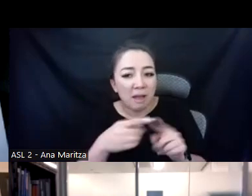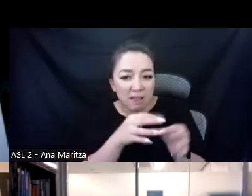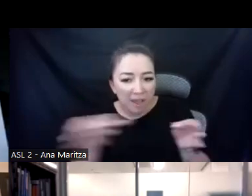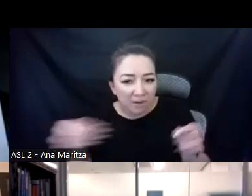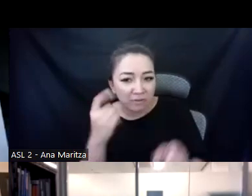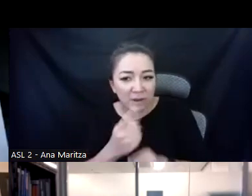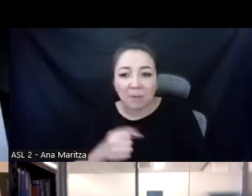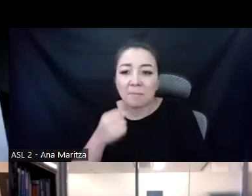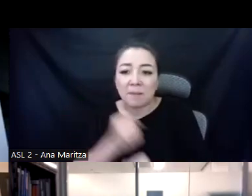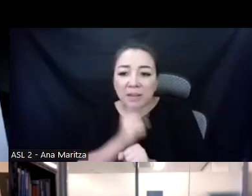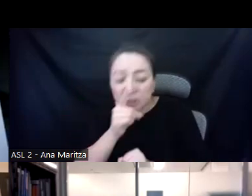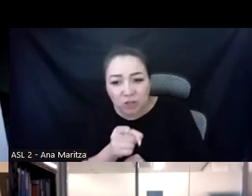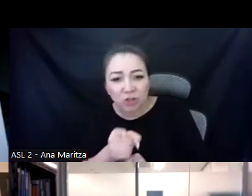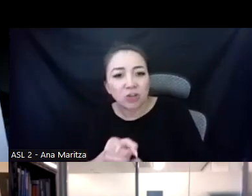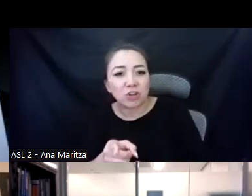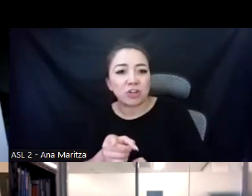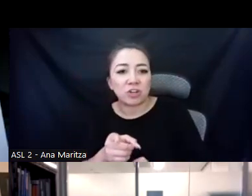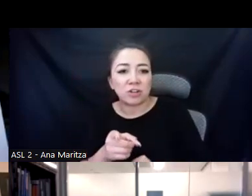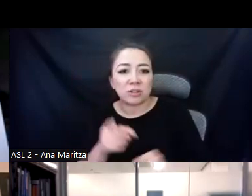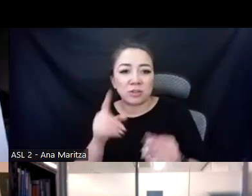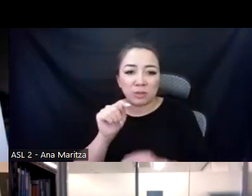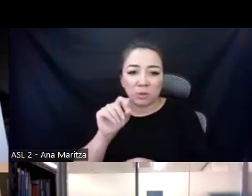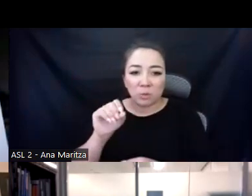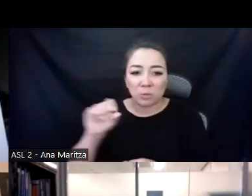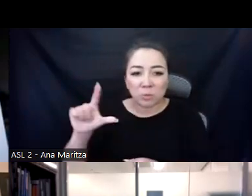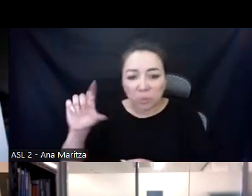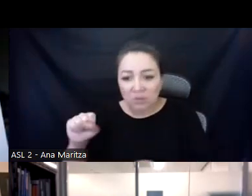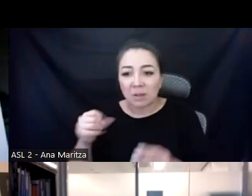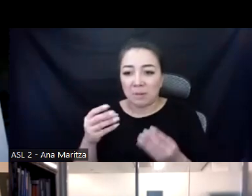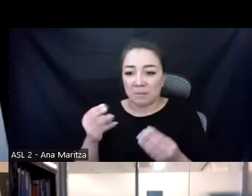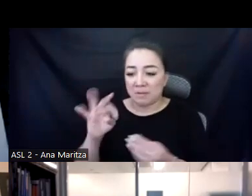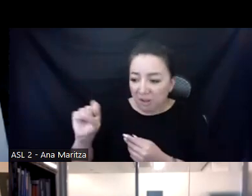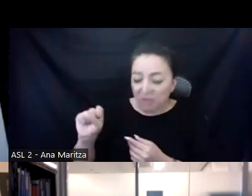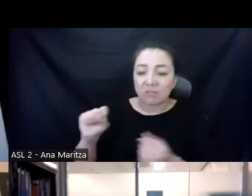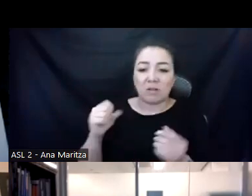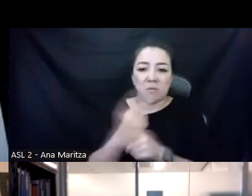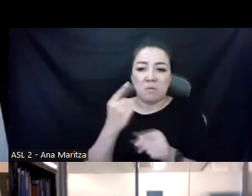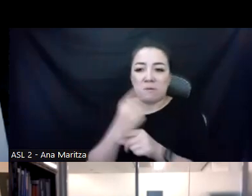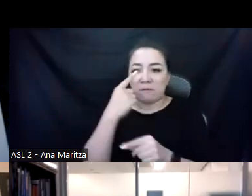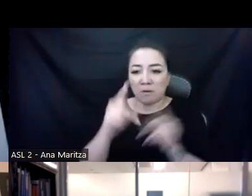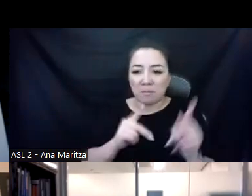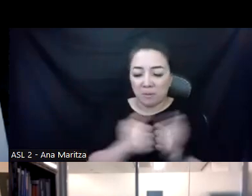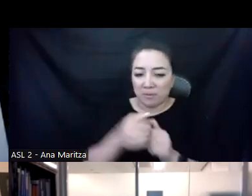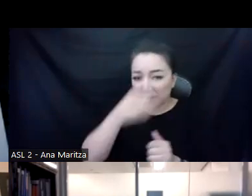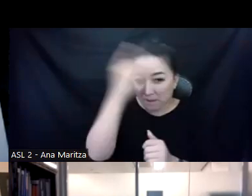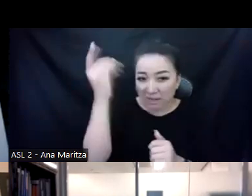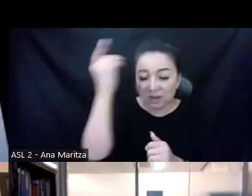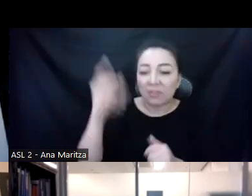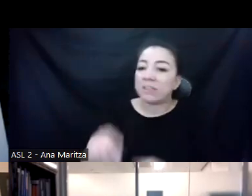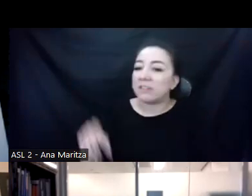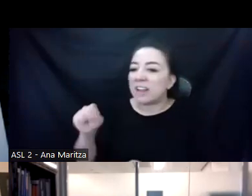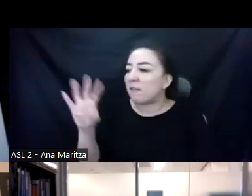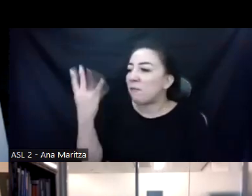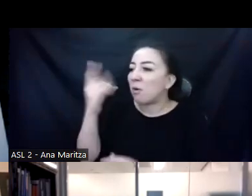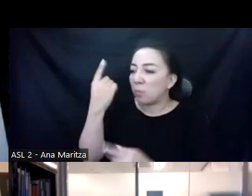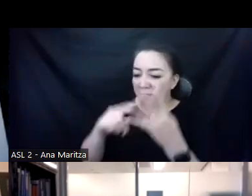sure that the tools and materials are appropriate for people with dementia. Yeah, it's the fourth one on the 10.